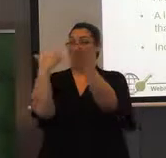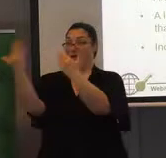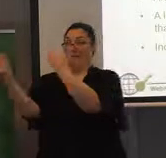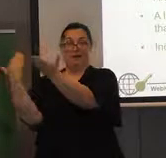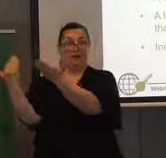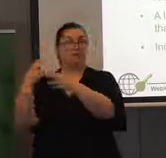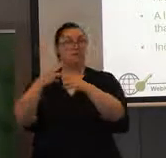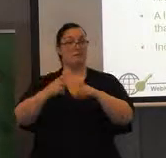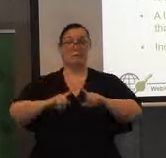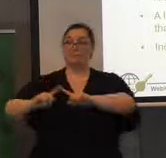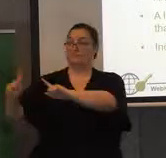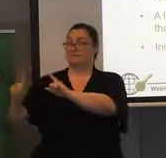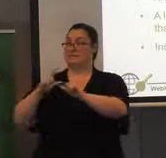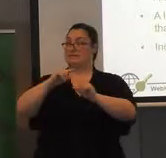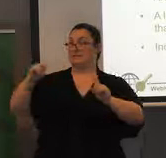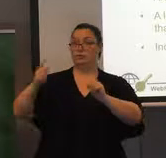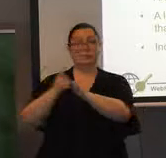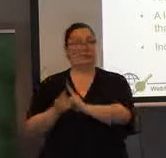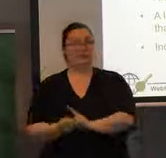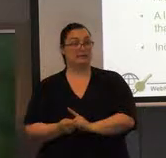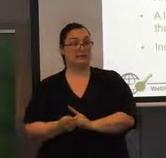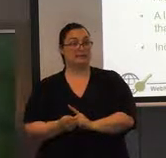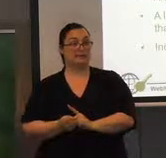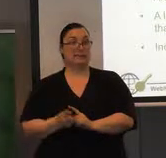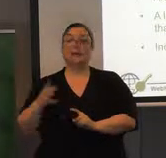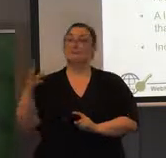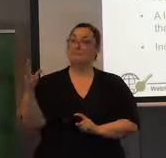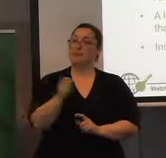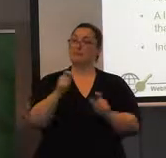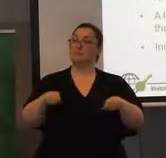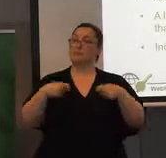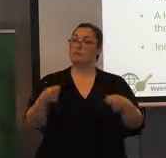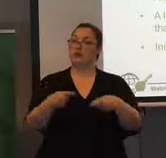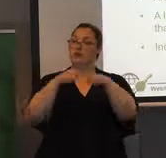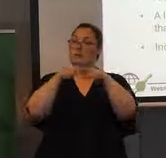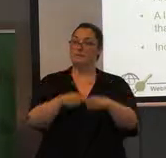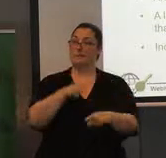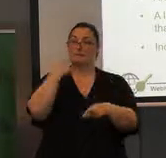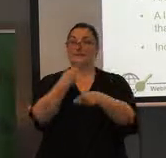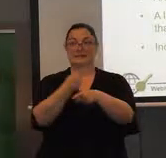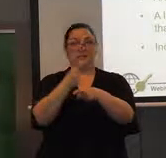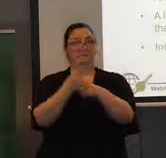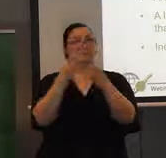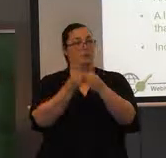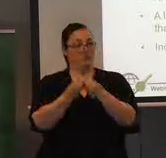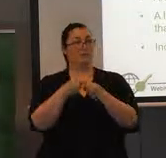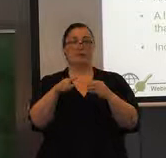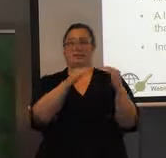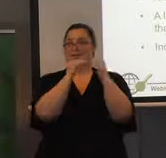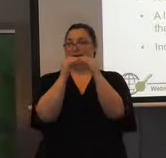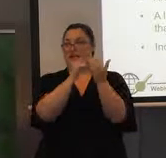some digital materials, you will now start seeing must provide compliance statement with